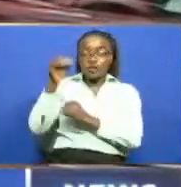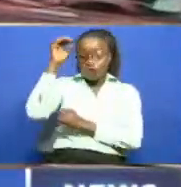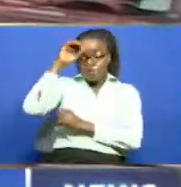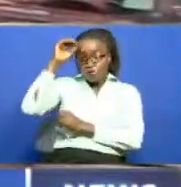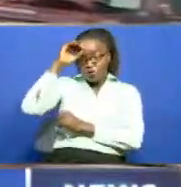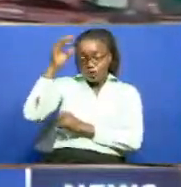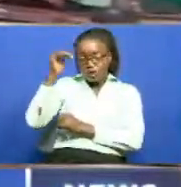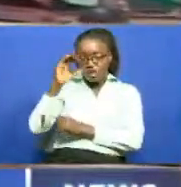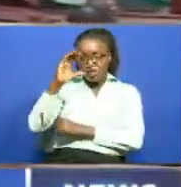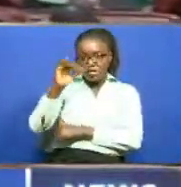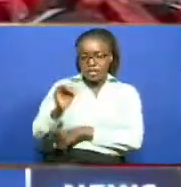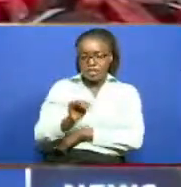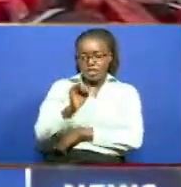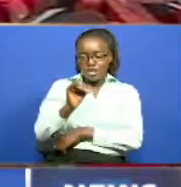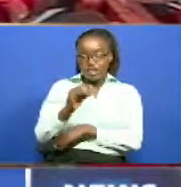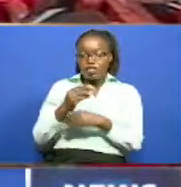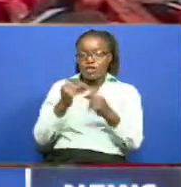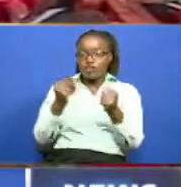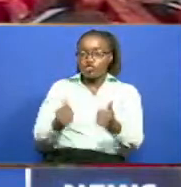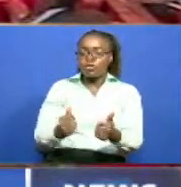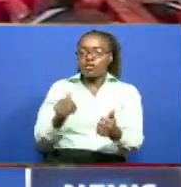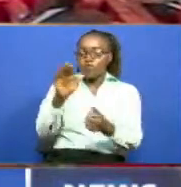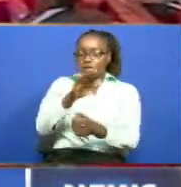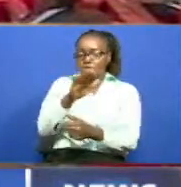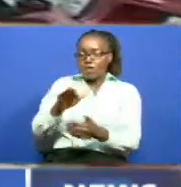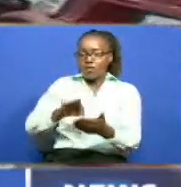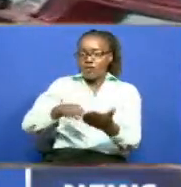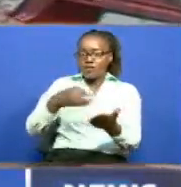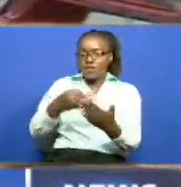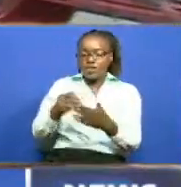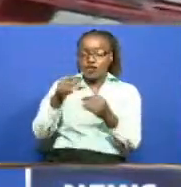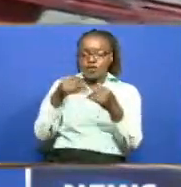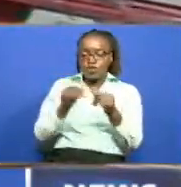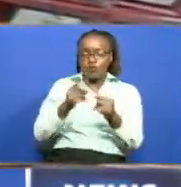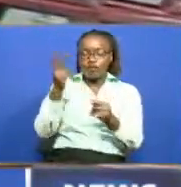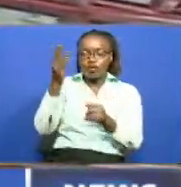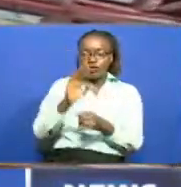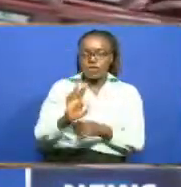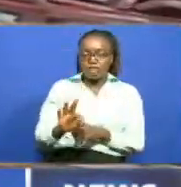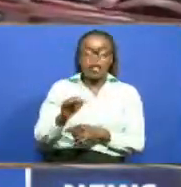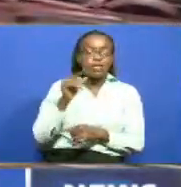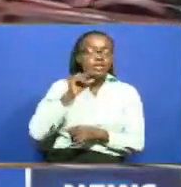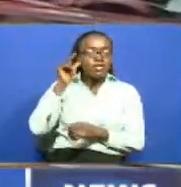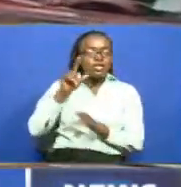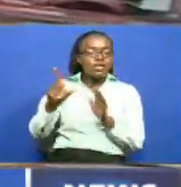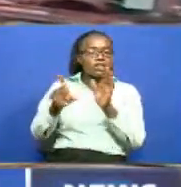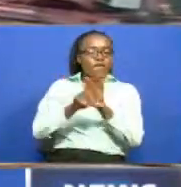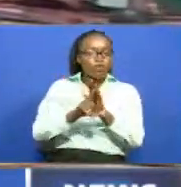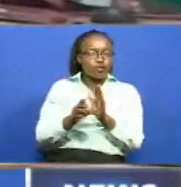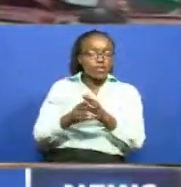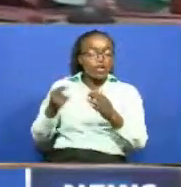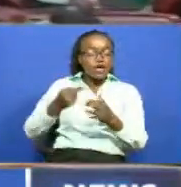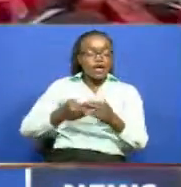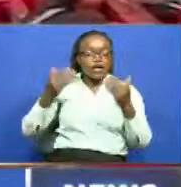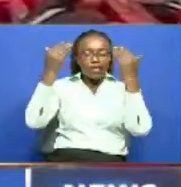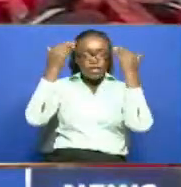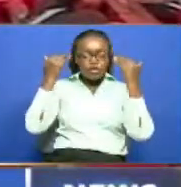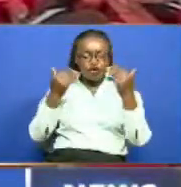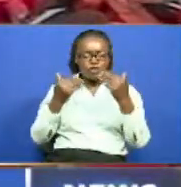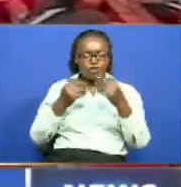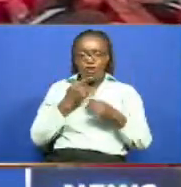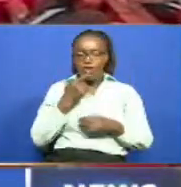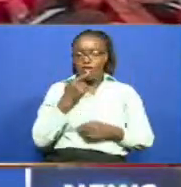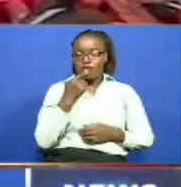Chief Justice to dissolve Parliament for failing to implement the 2/3 gender law. The High Court issued conservatory